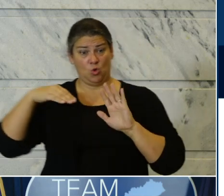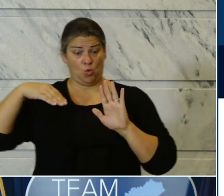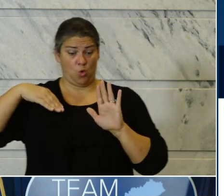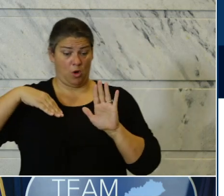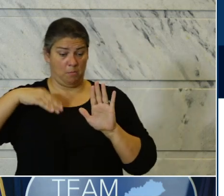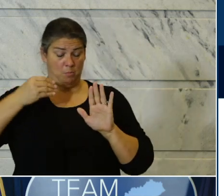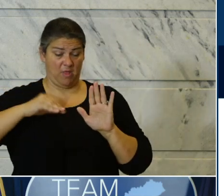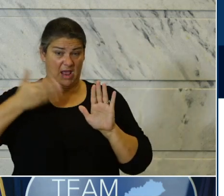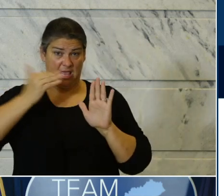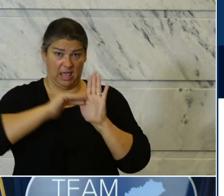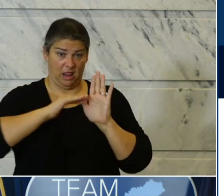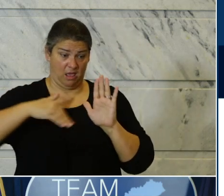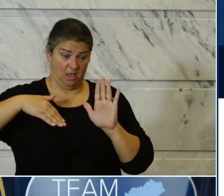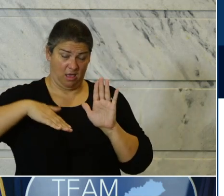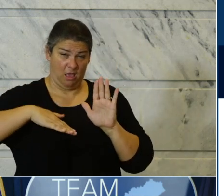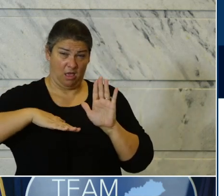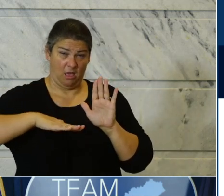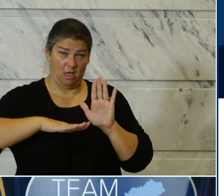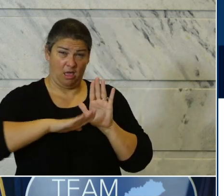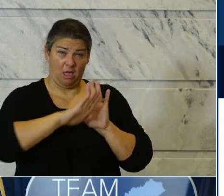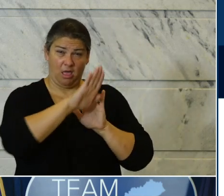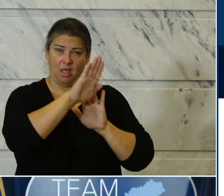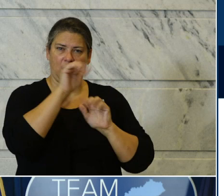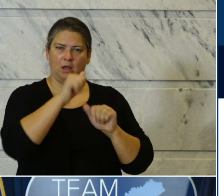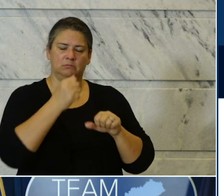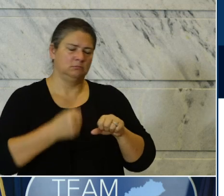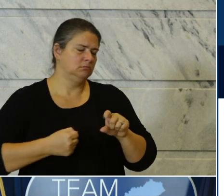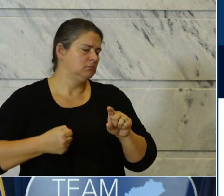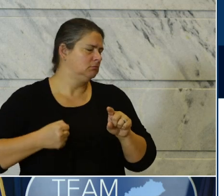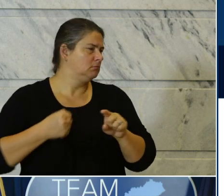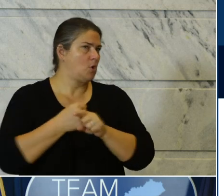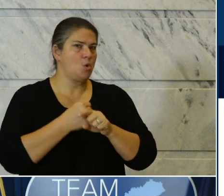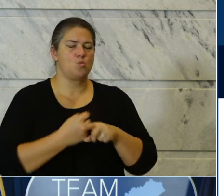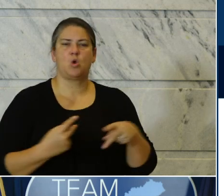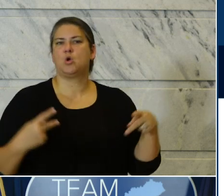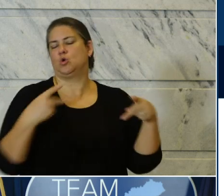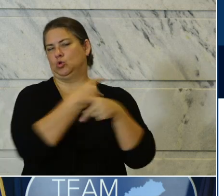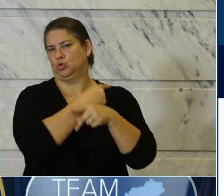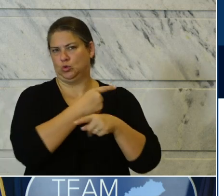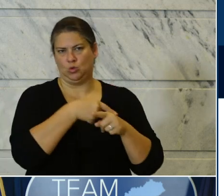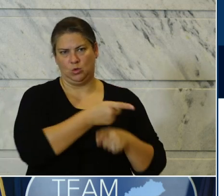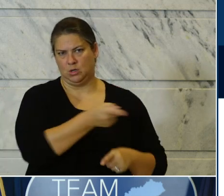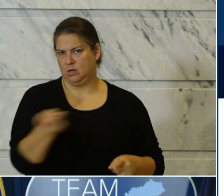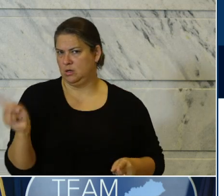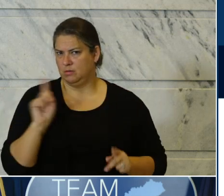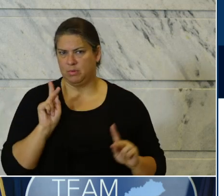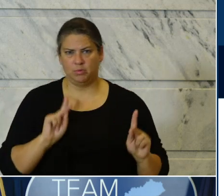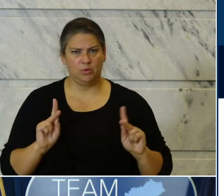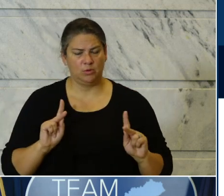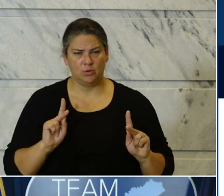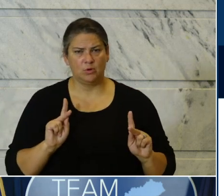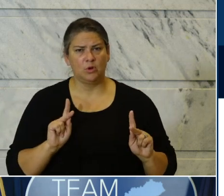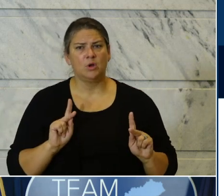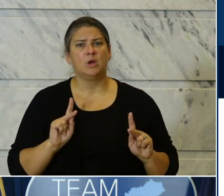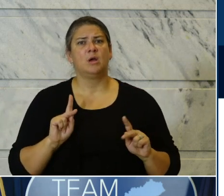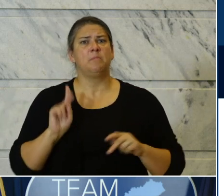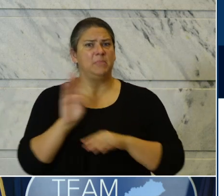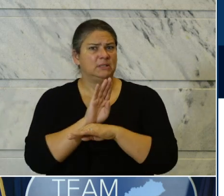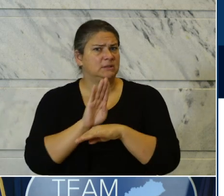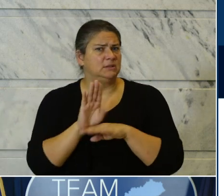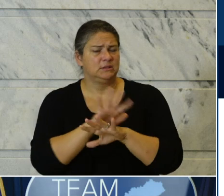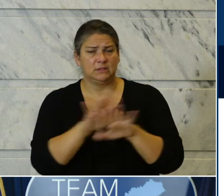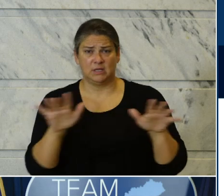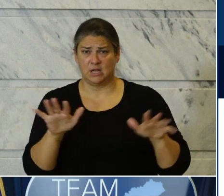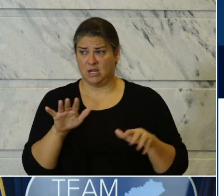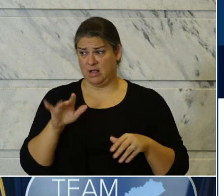activity, not to mention the tragic effects on lives and well-being. This part's important. Managing this risk